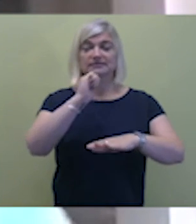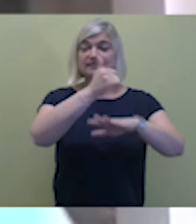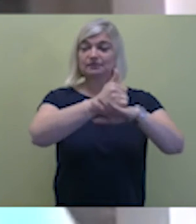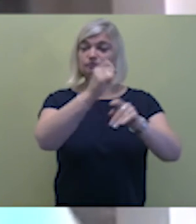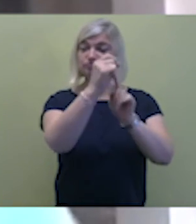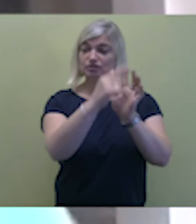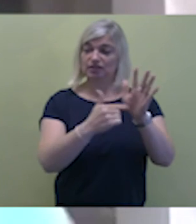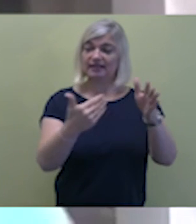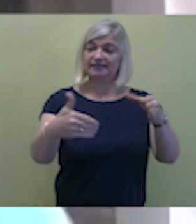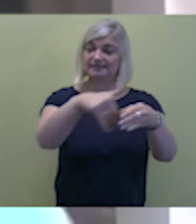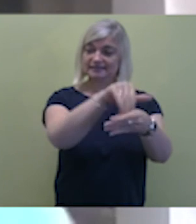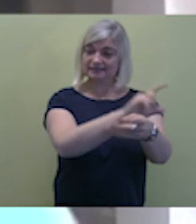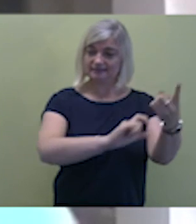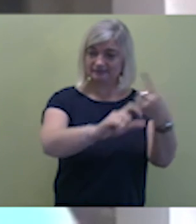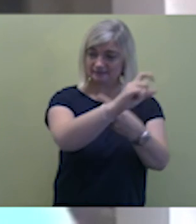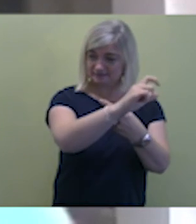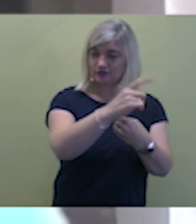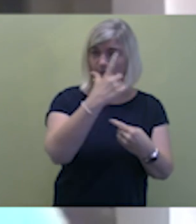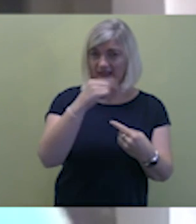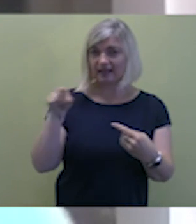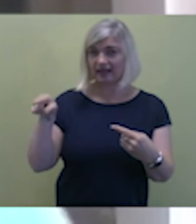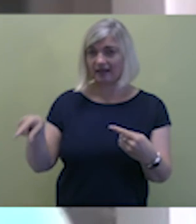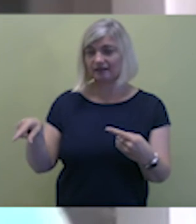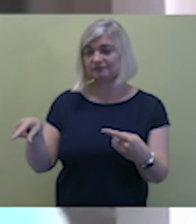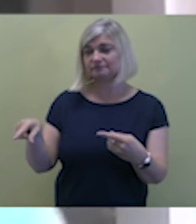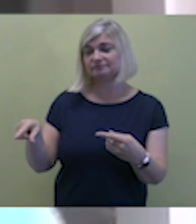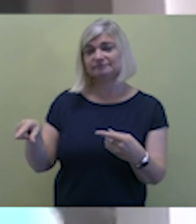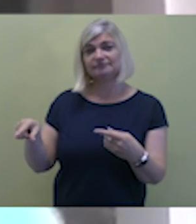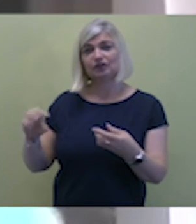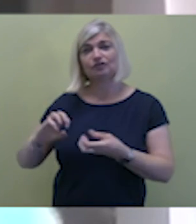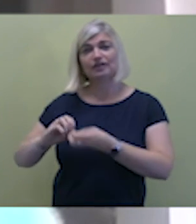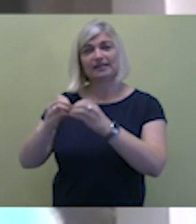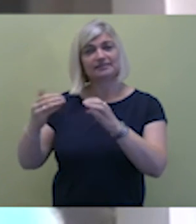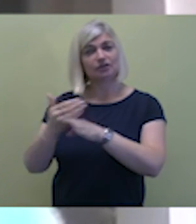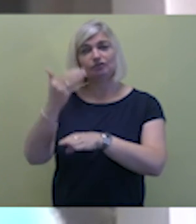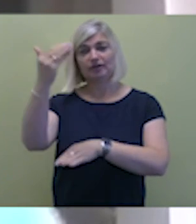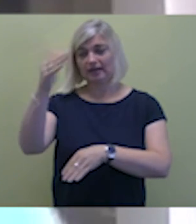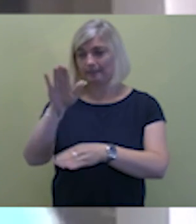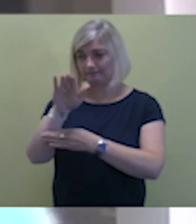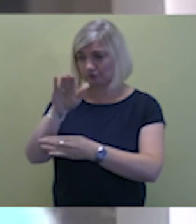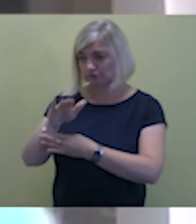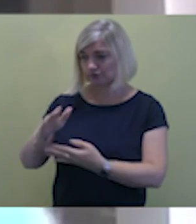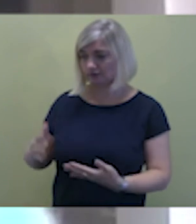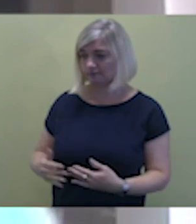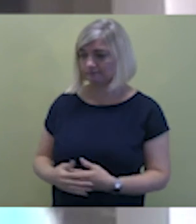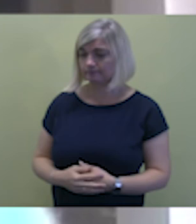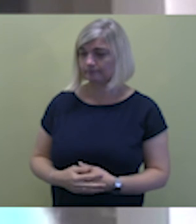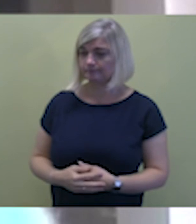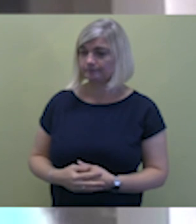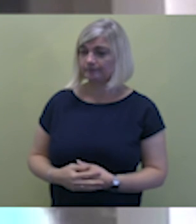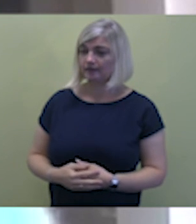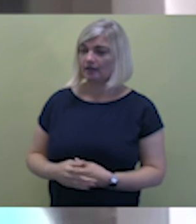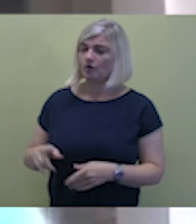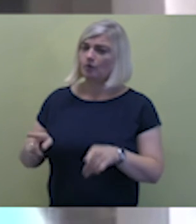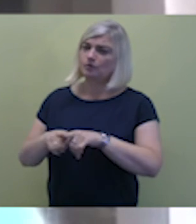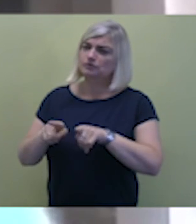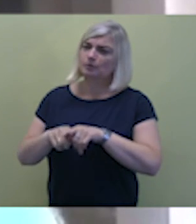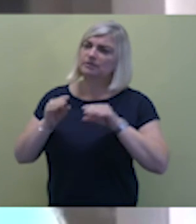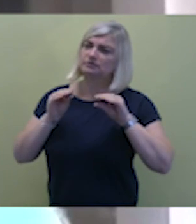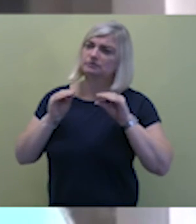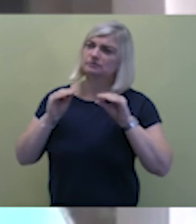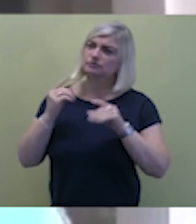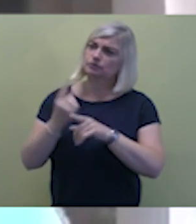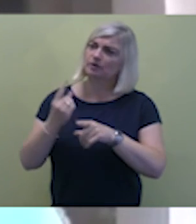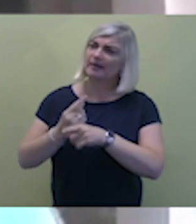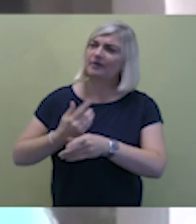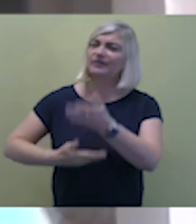and make a business and an income and a career out of it. And we look at the historical side of the industry and